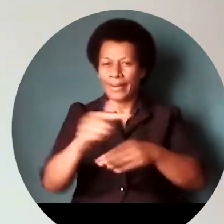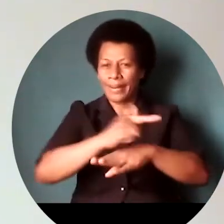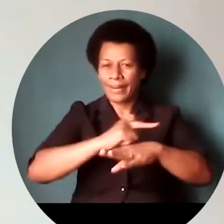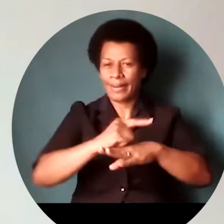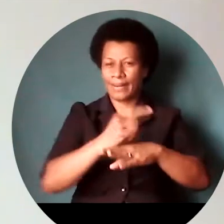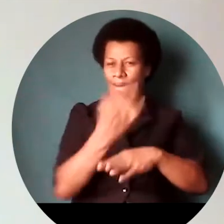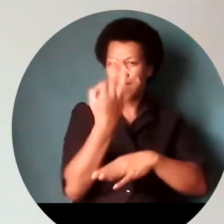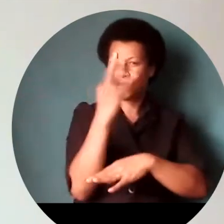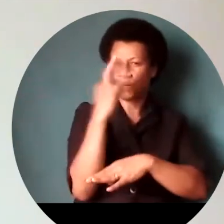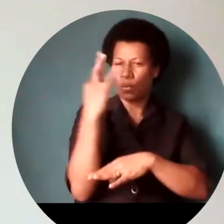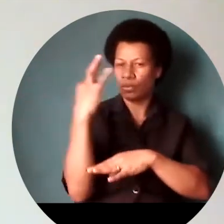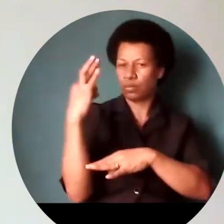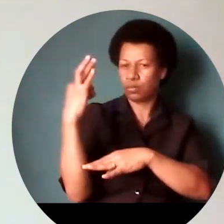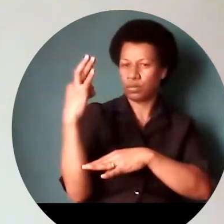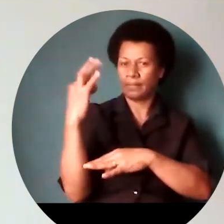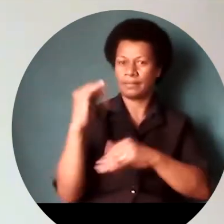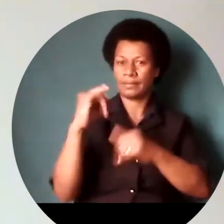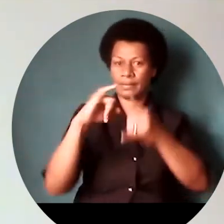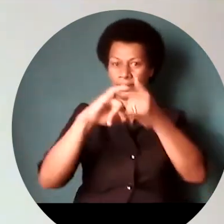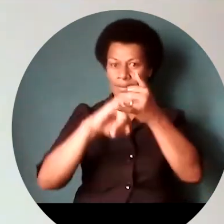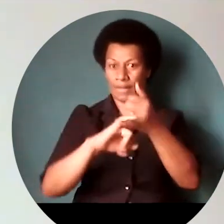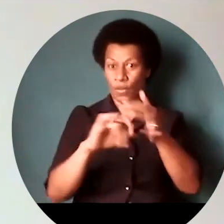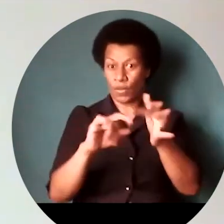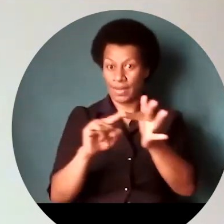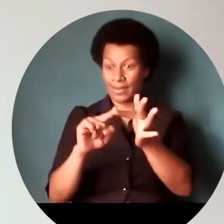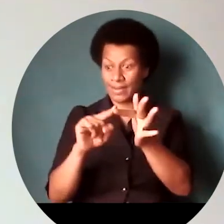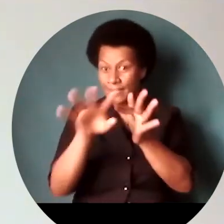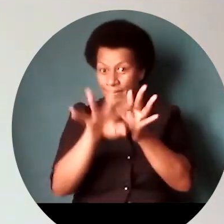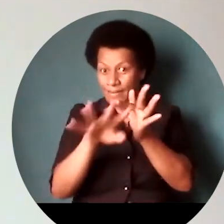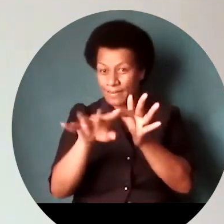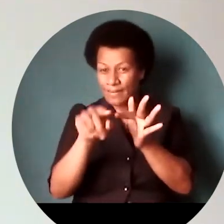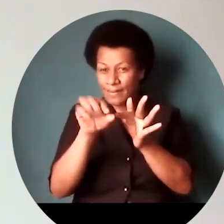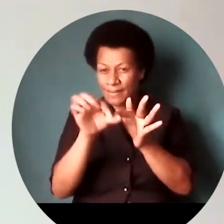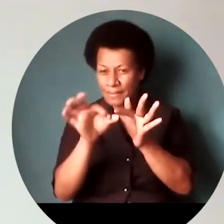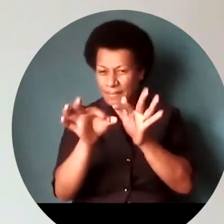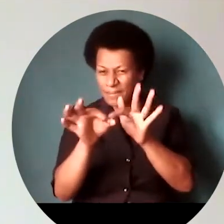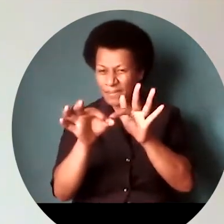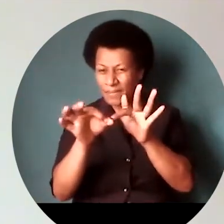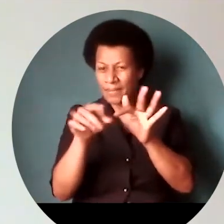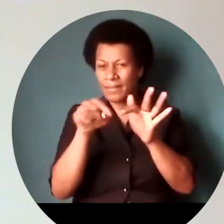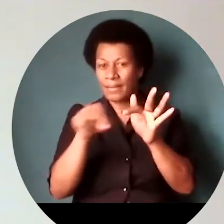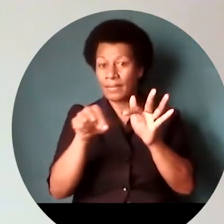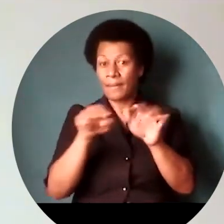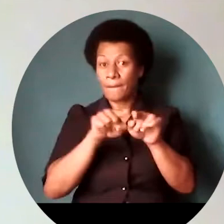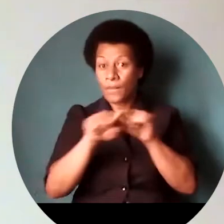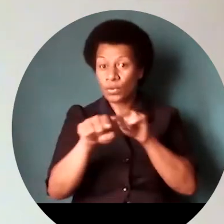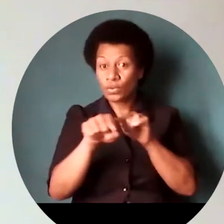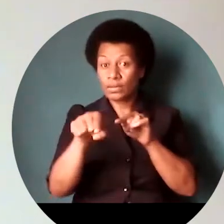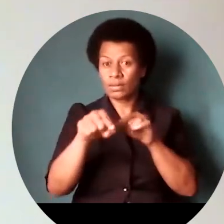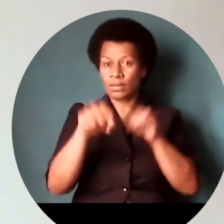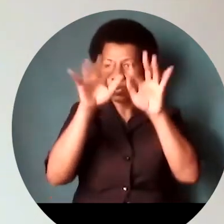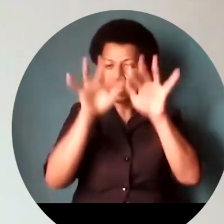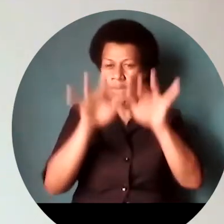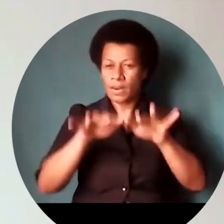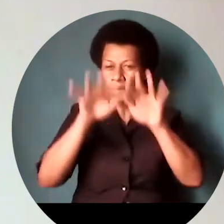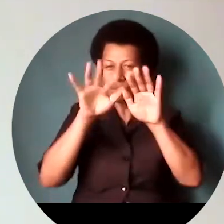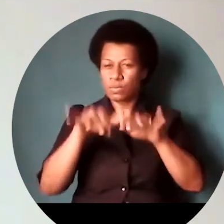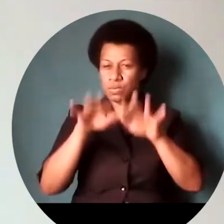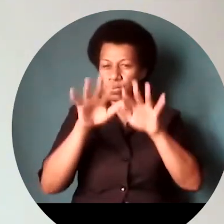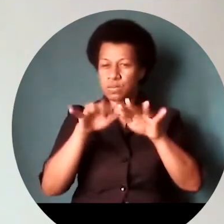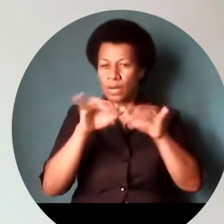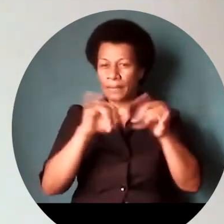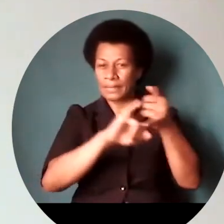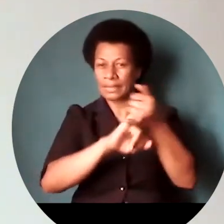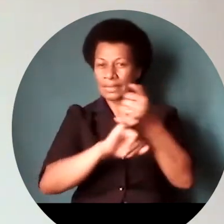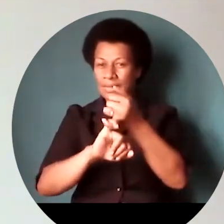building of students and staff in terms of climate change awareness, and to create awareness